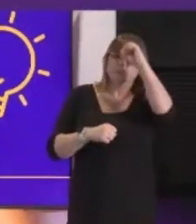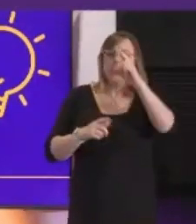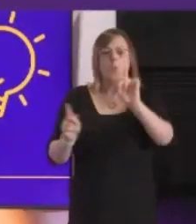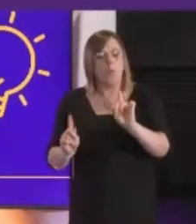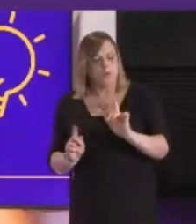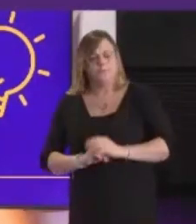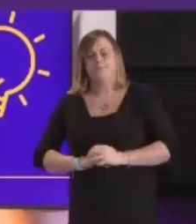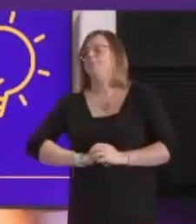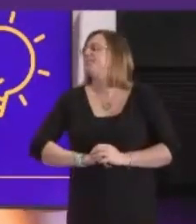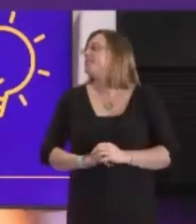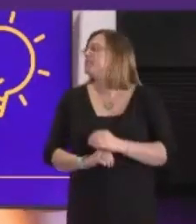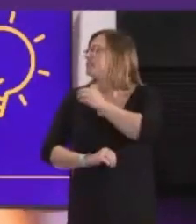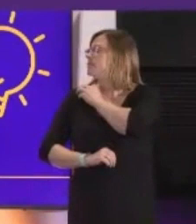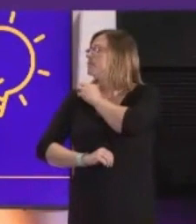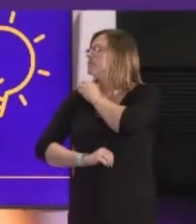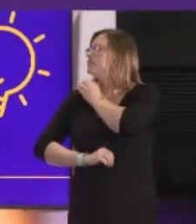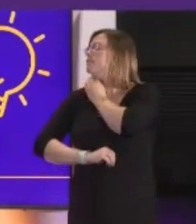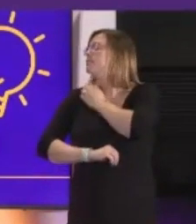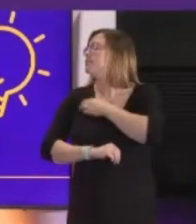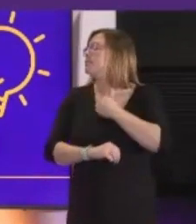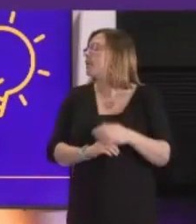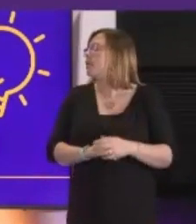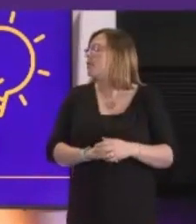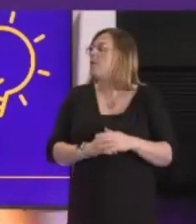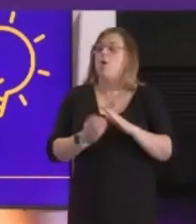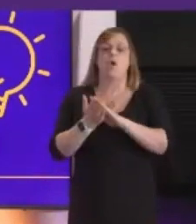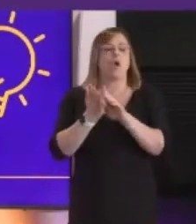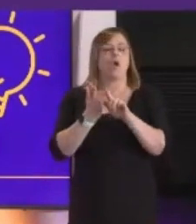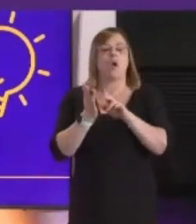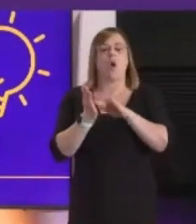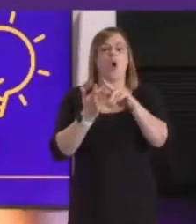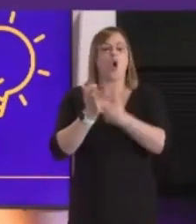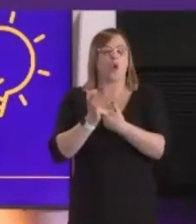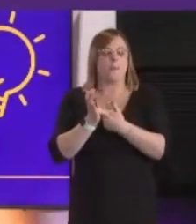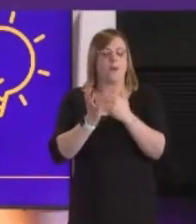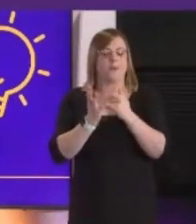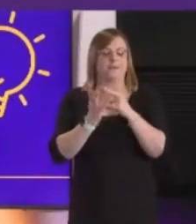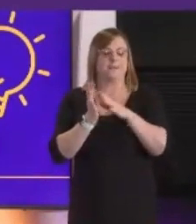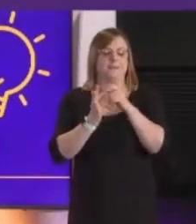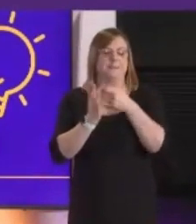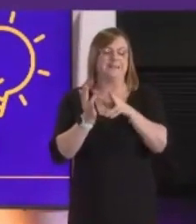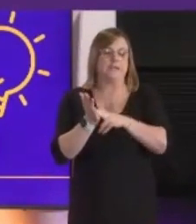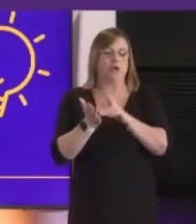The Homer Simpson, which essentially is clickbait,